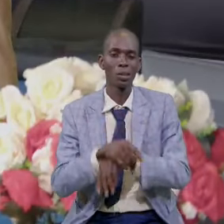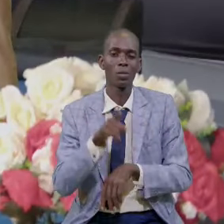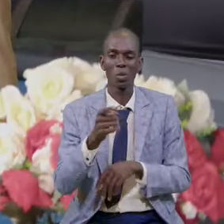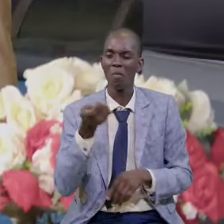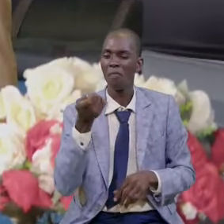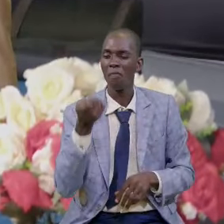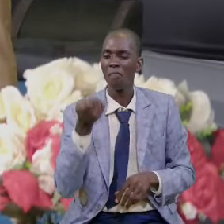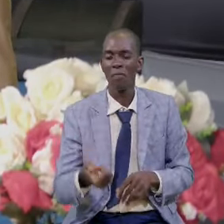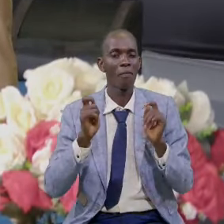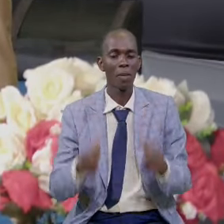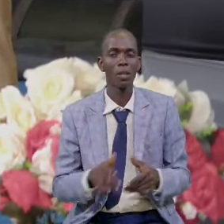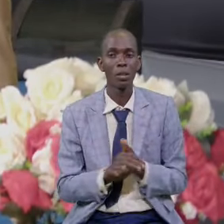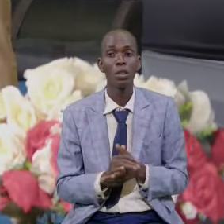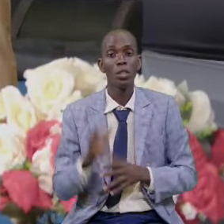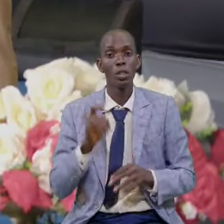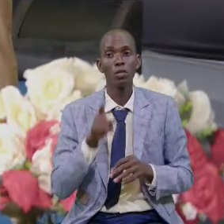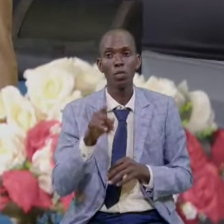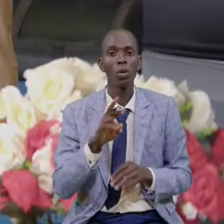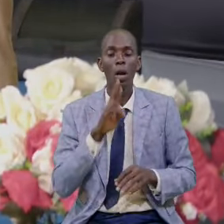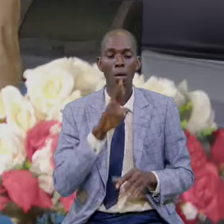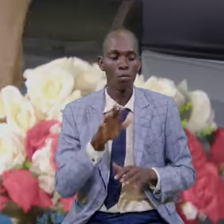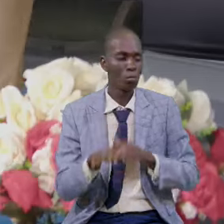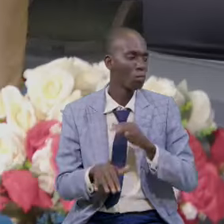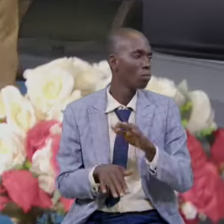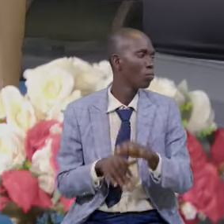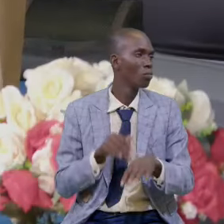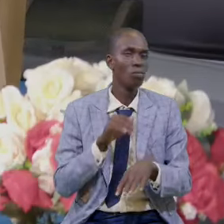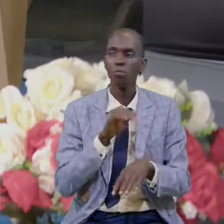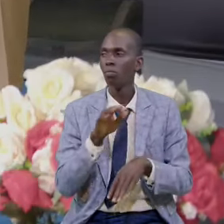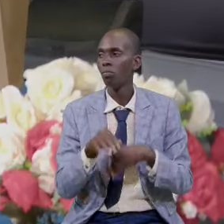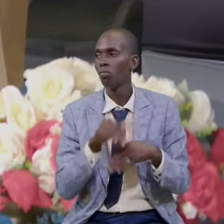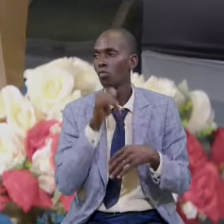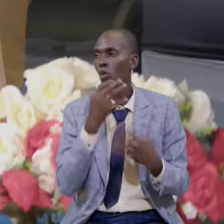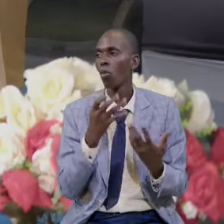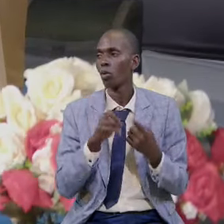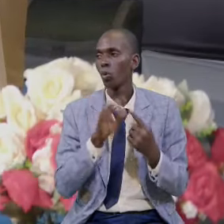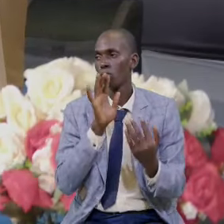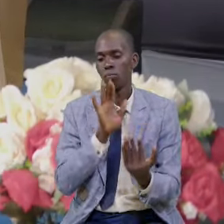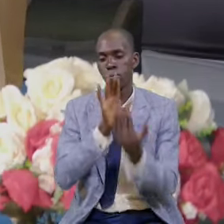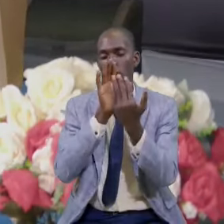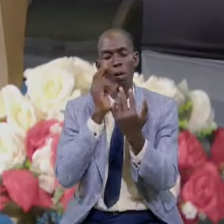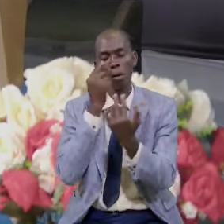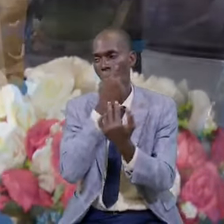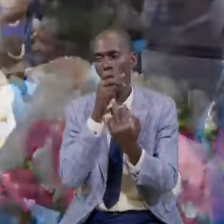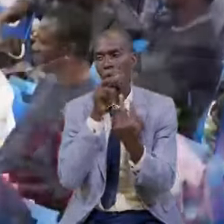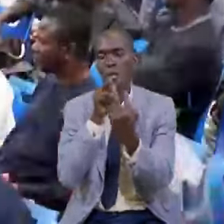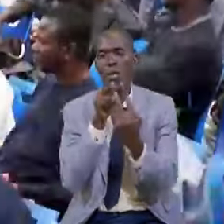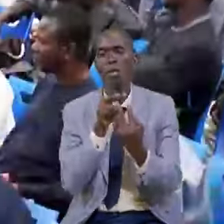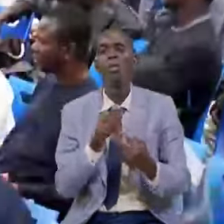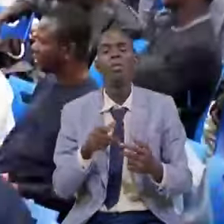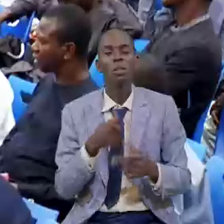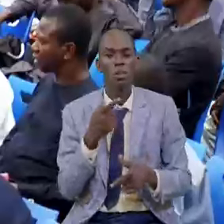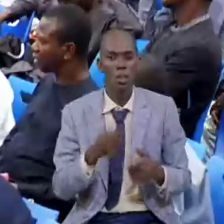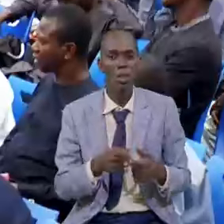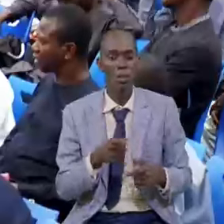at them, you cannot look at the target. You're afraid to see their stature. They know that you are